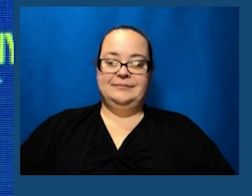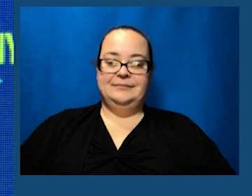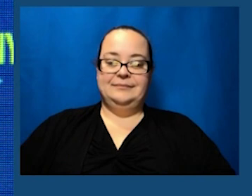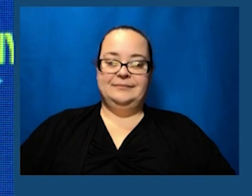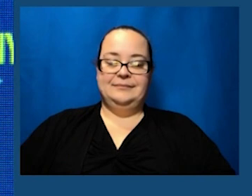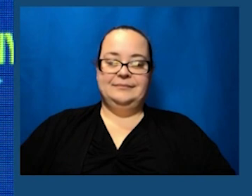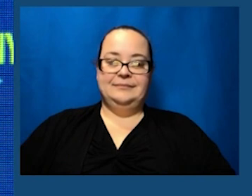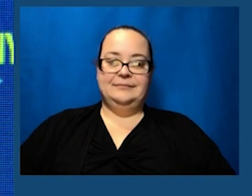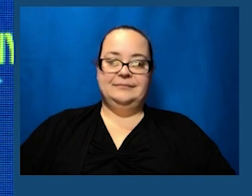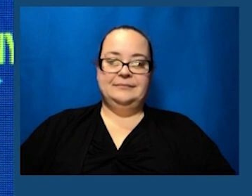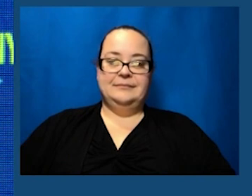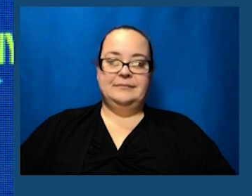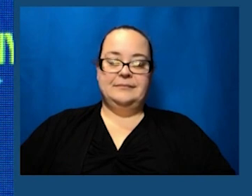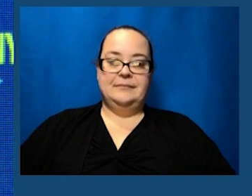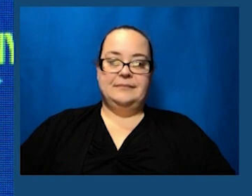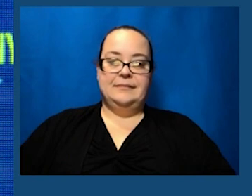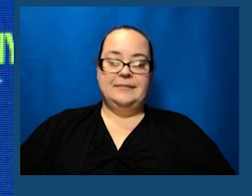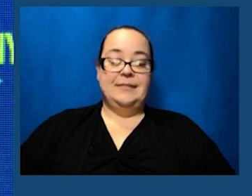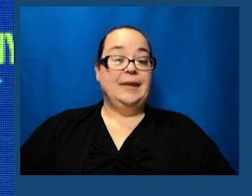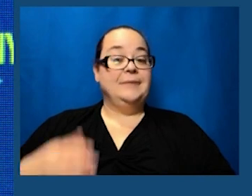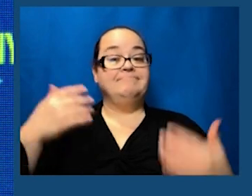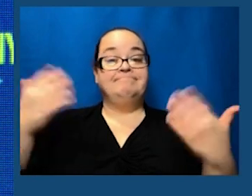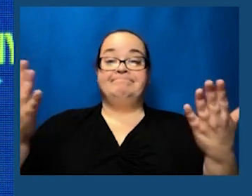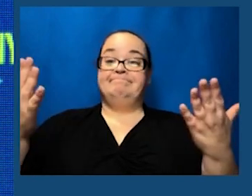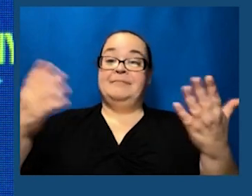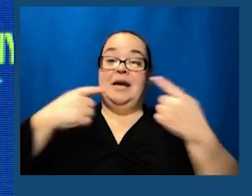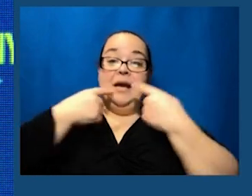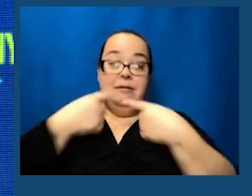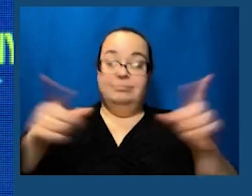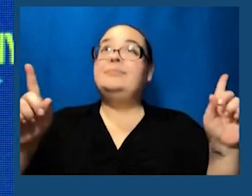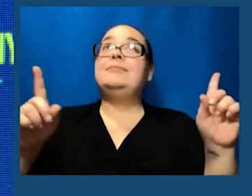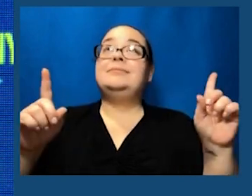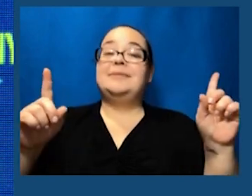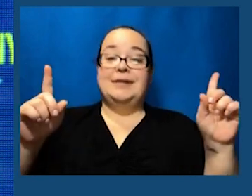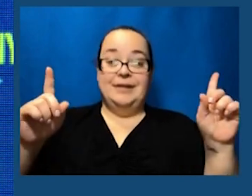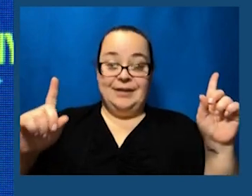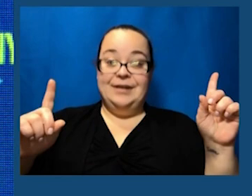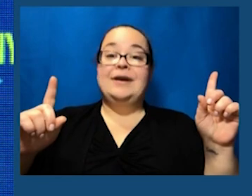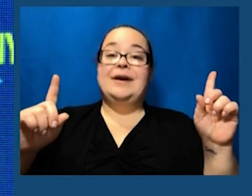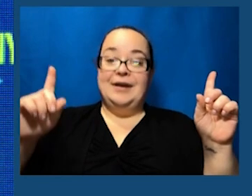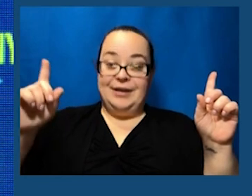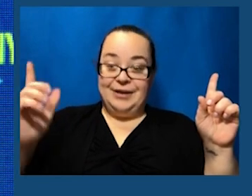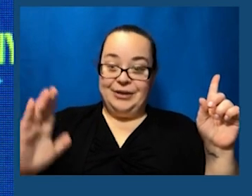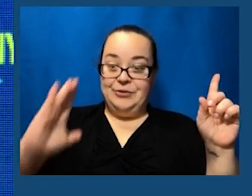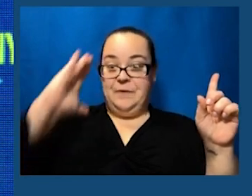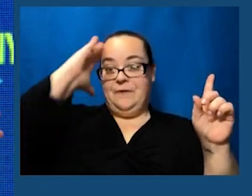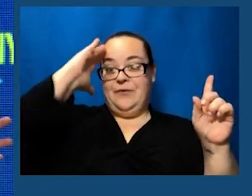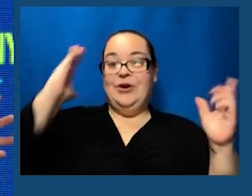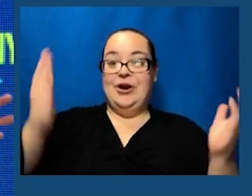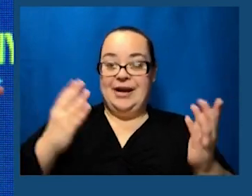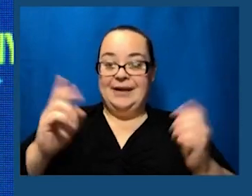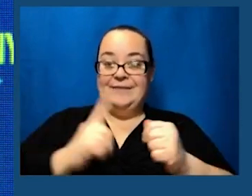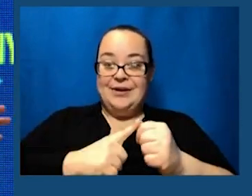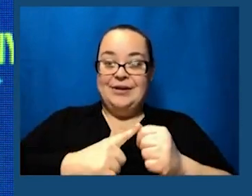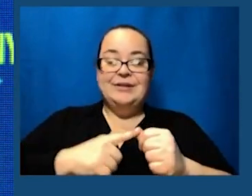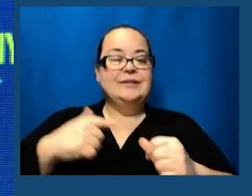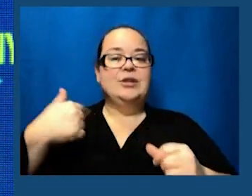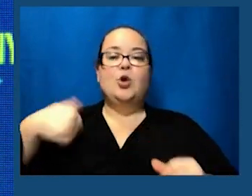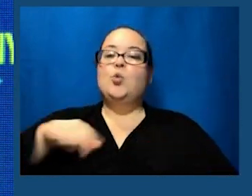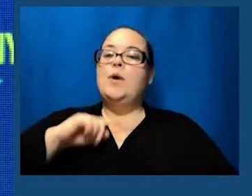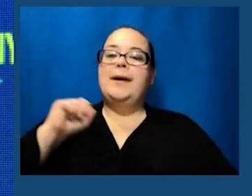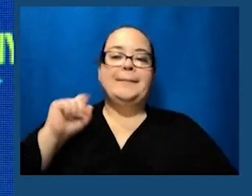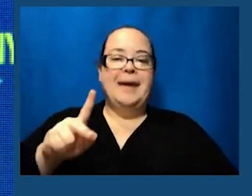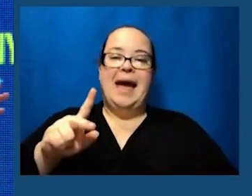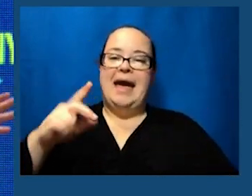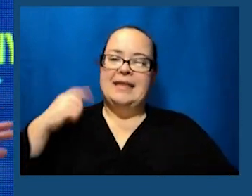So you heard it here first. We are back. We are back. That long journey, that bumpy